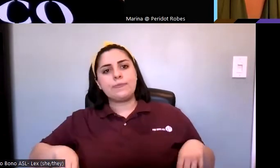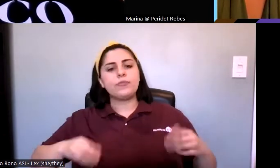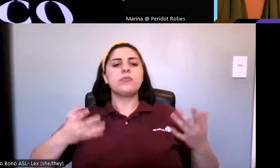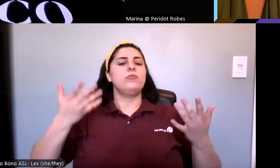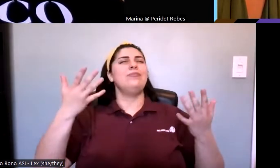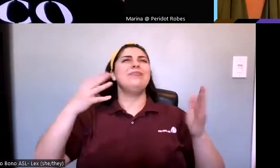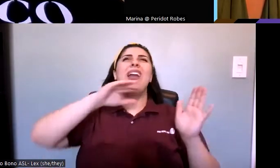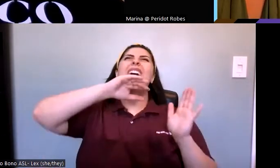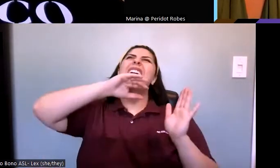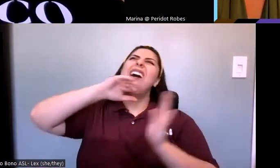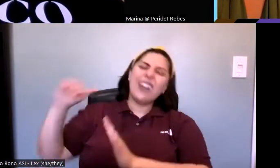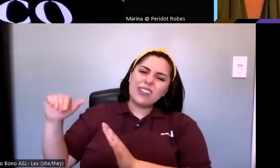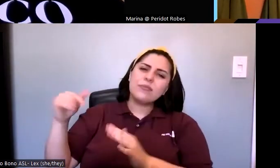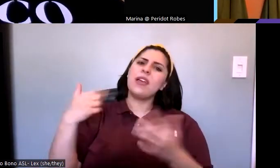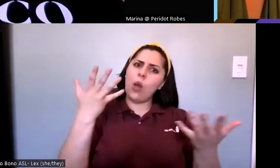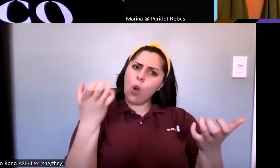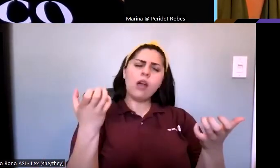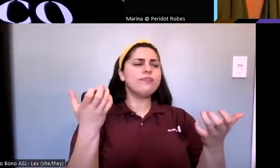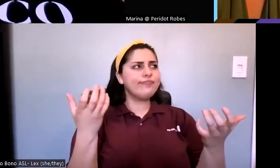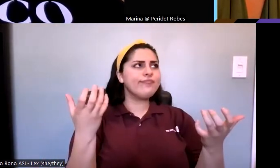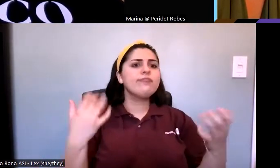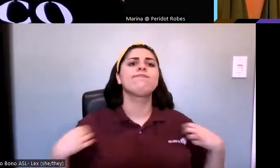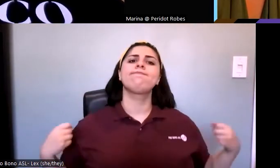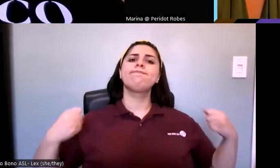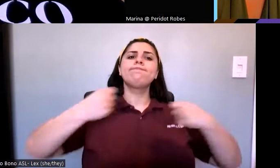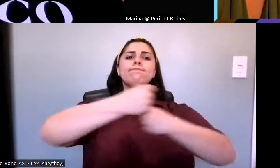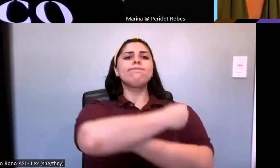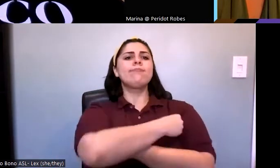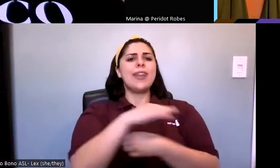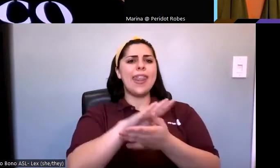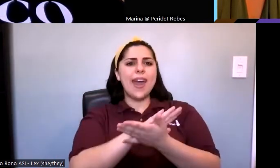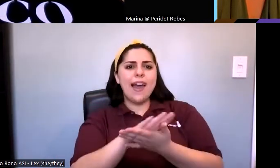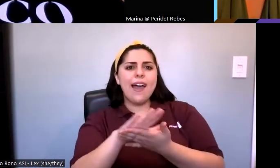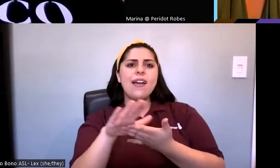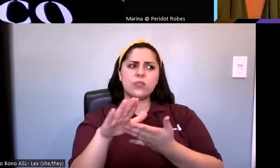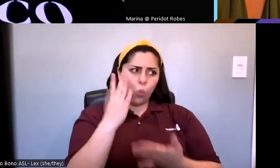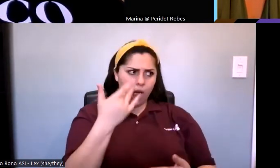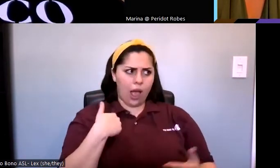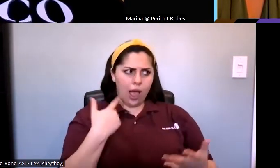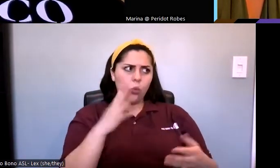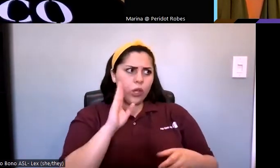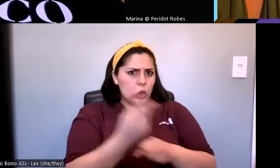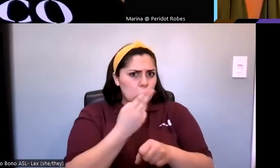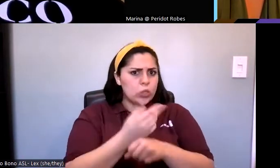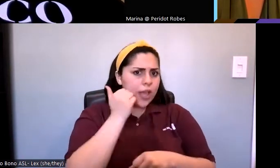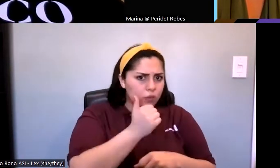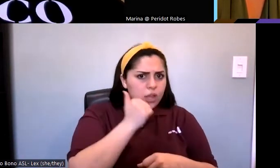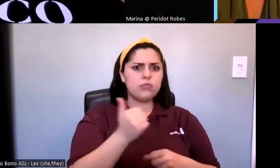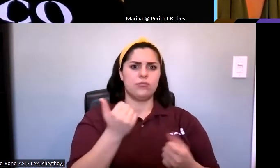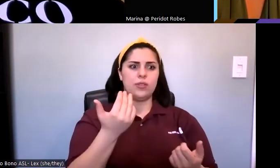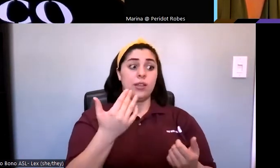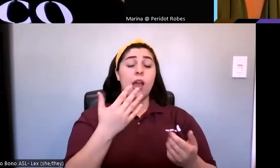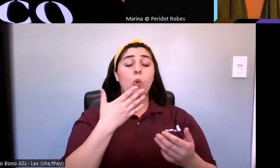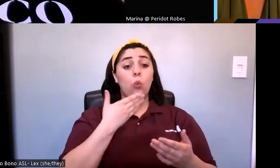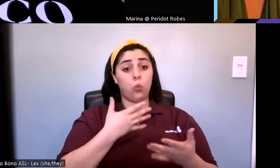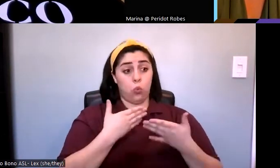that. I wanted a nice bathrobe because I felt like that would be something I would be using almost every day. And having that be the highest quality